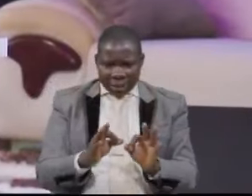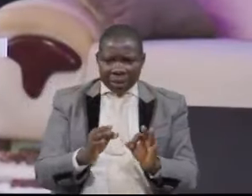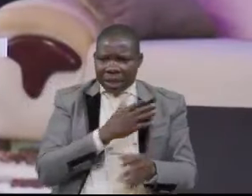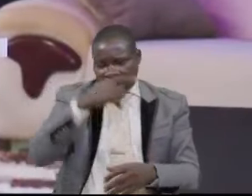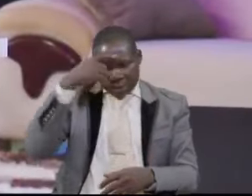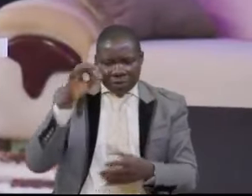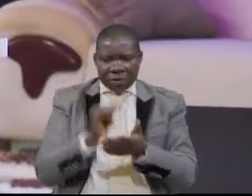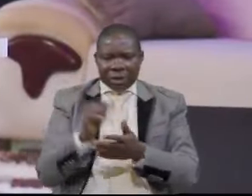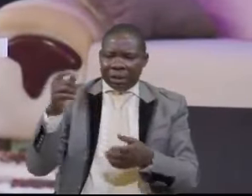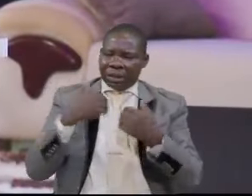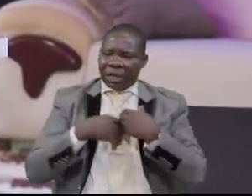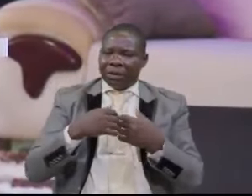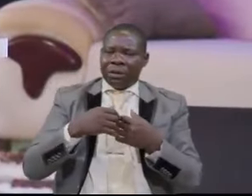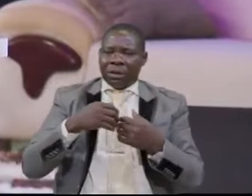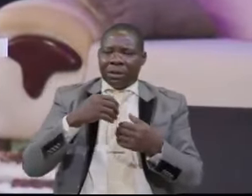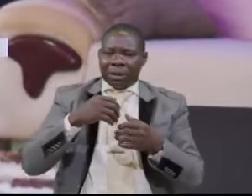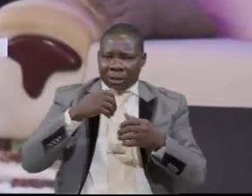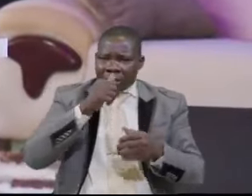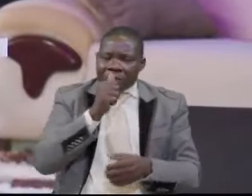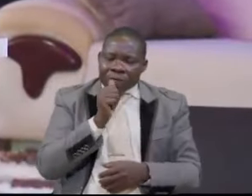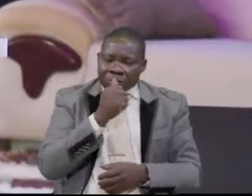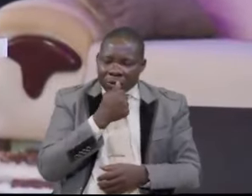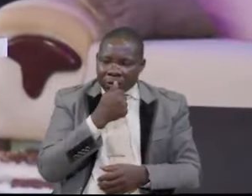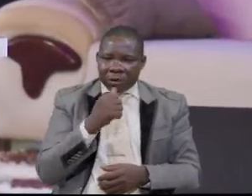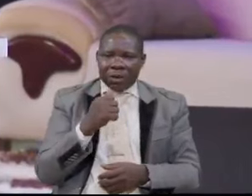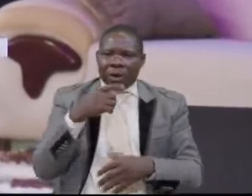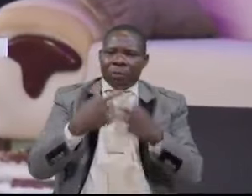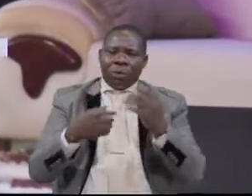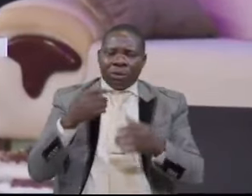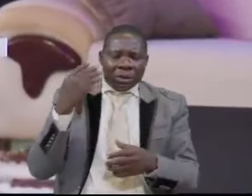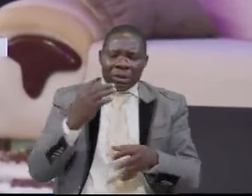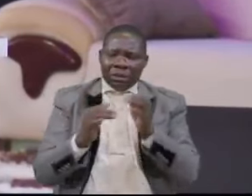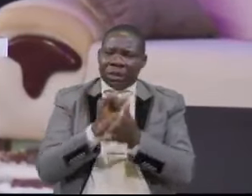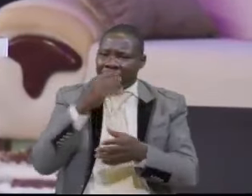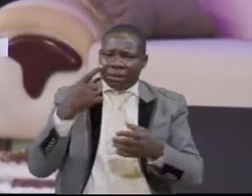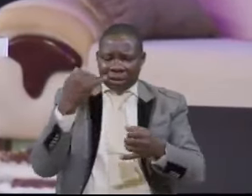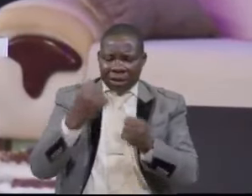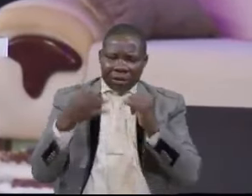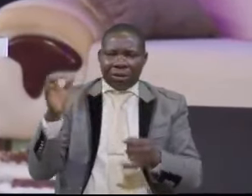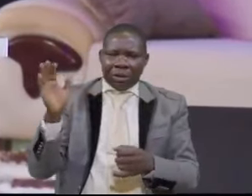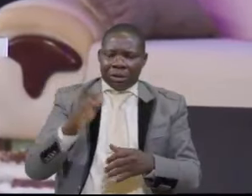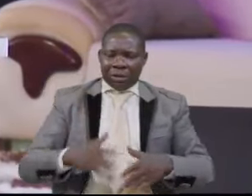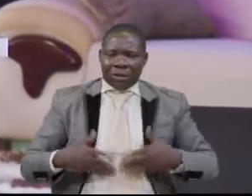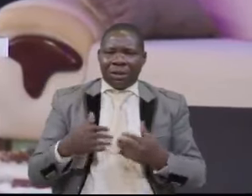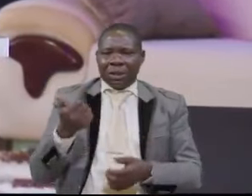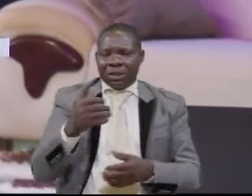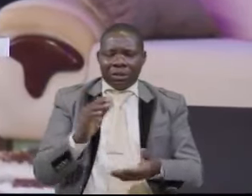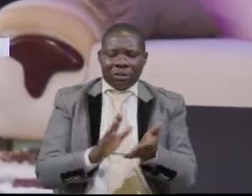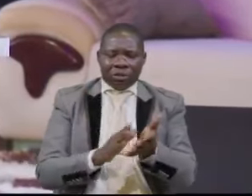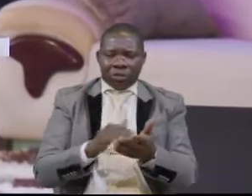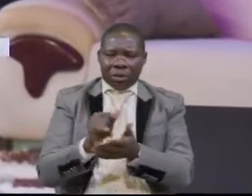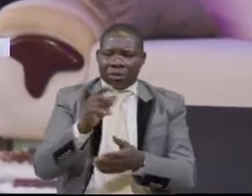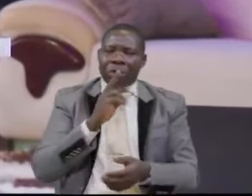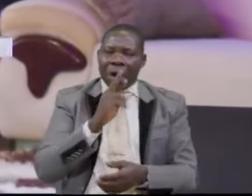your life, any office where you are, any school where you are, what if in your life you